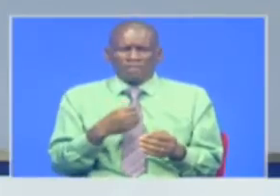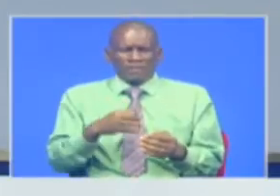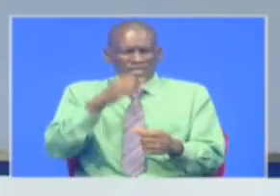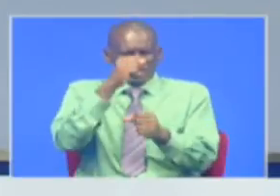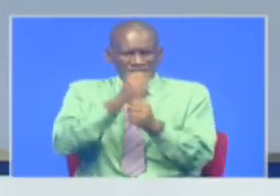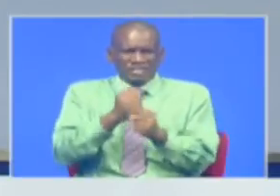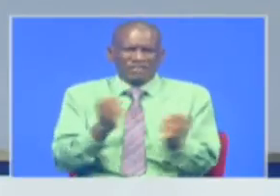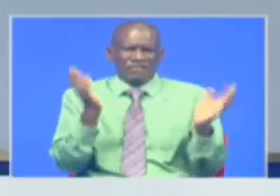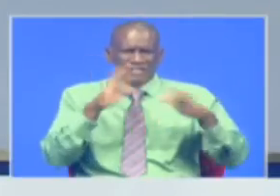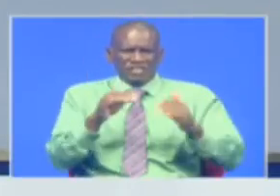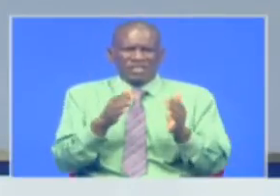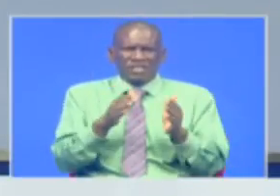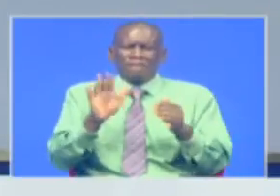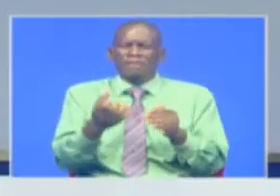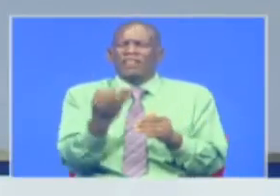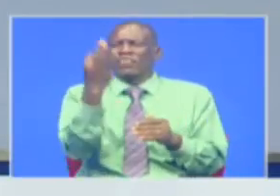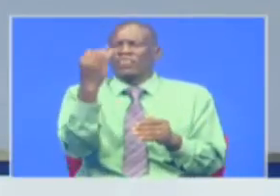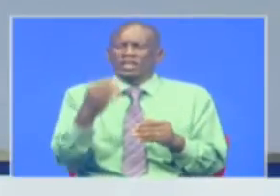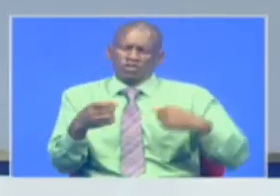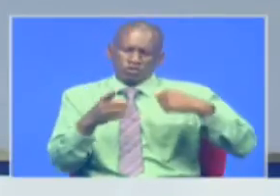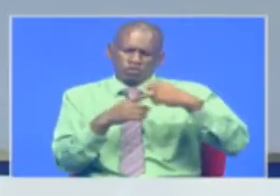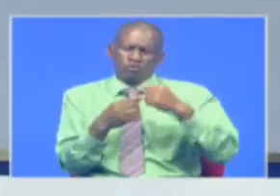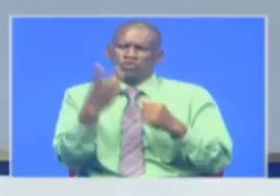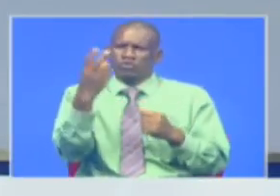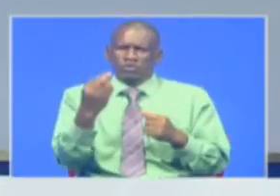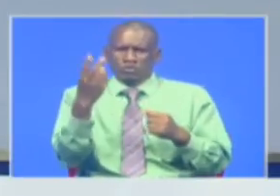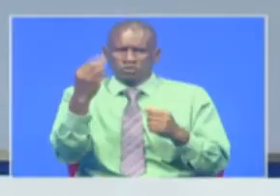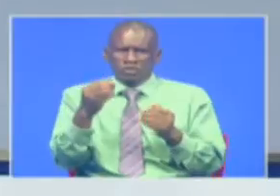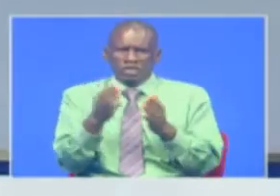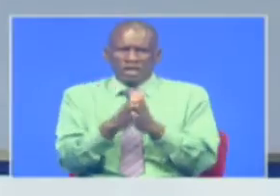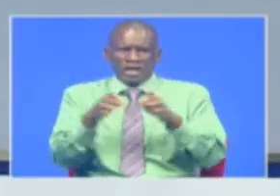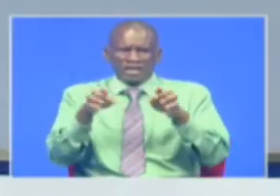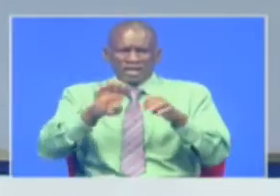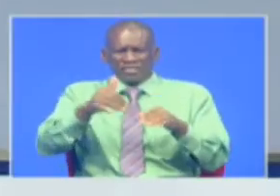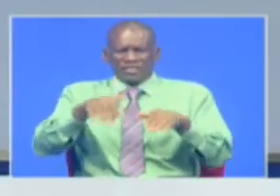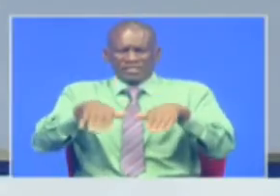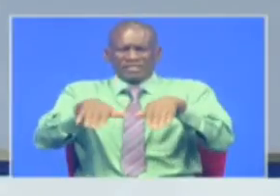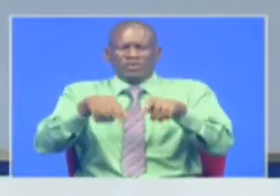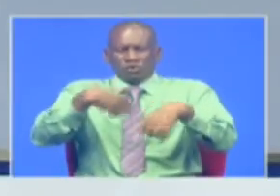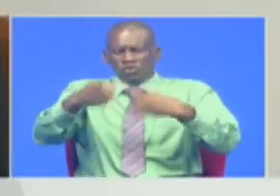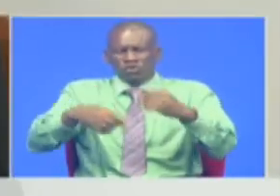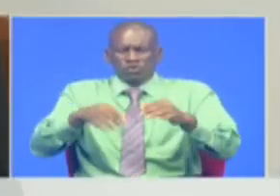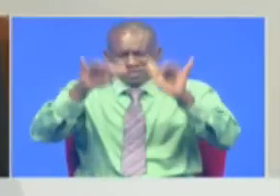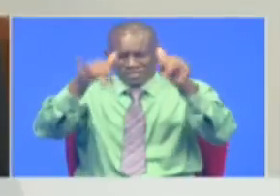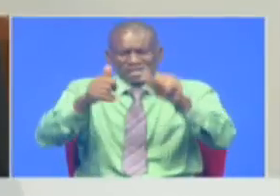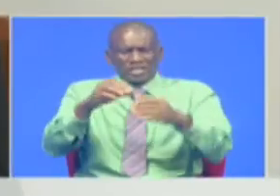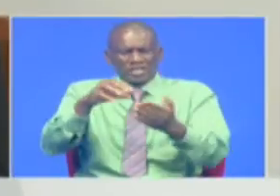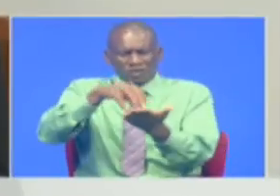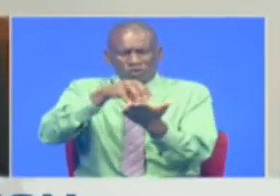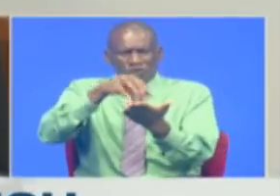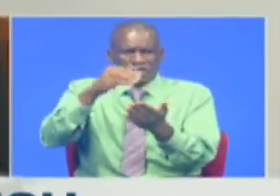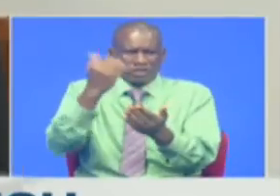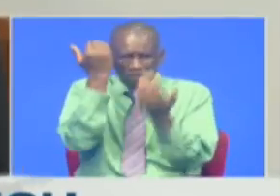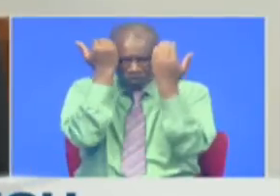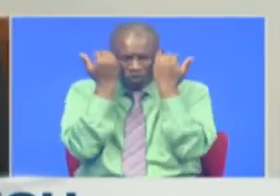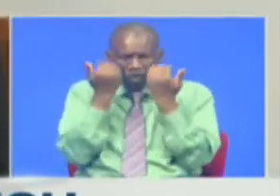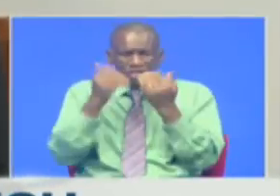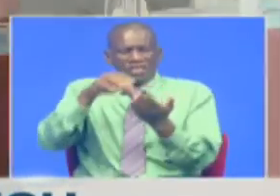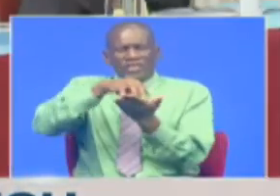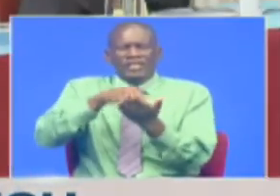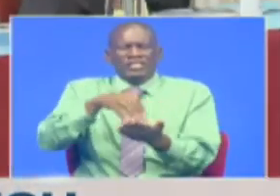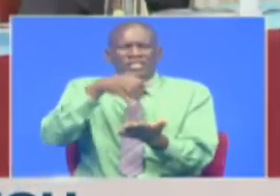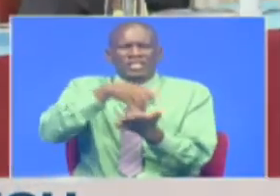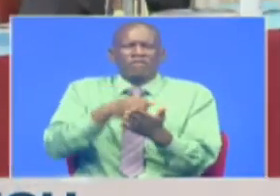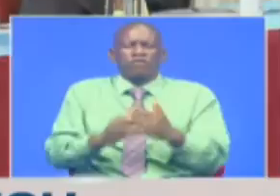the 30th of June 2020 and are still pending in court. The cases involve senior government officials